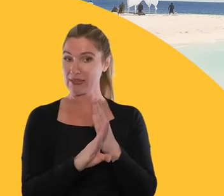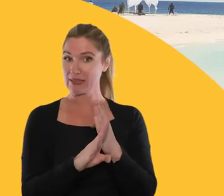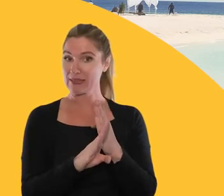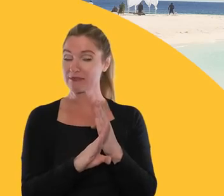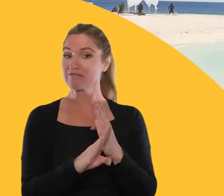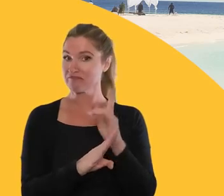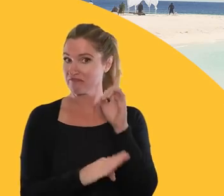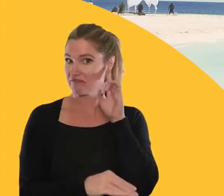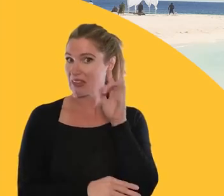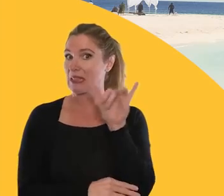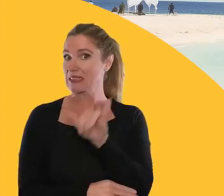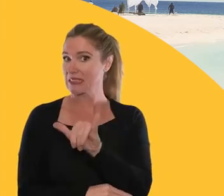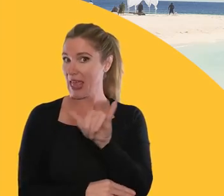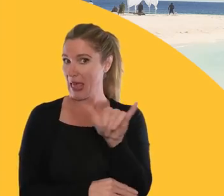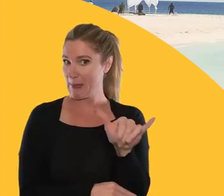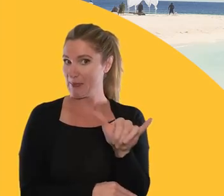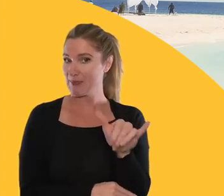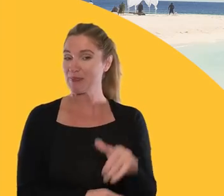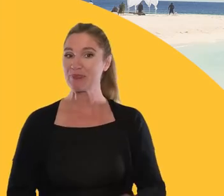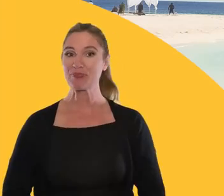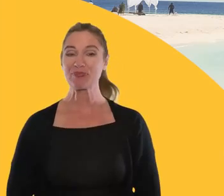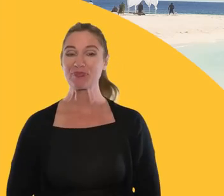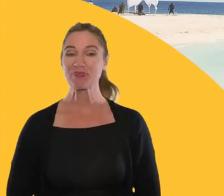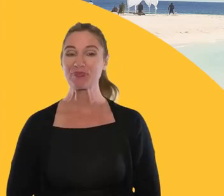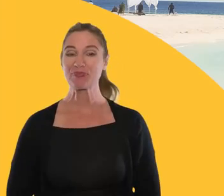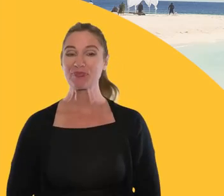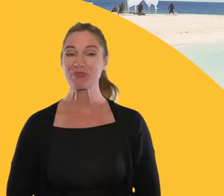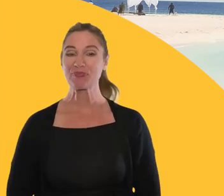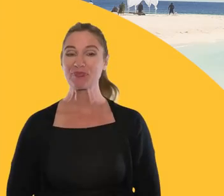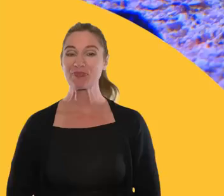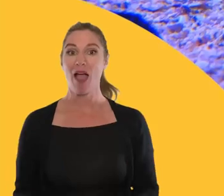the Bus, okay?